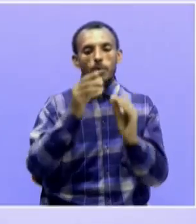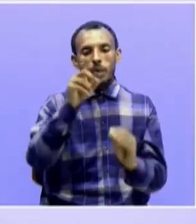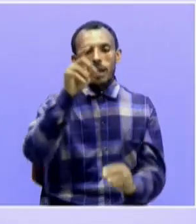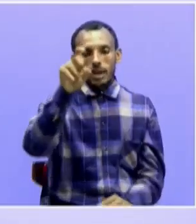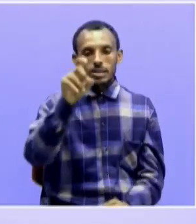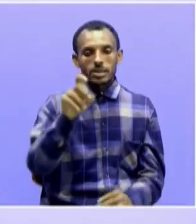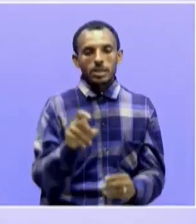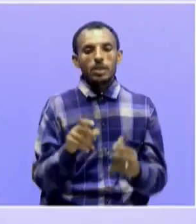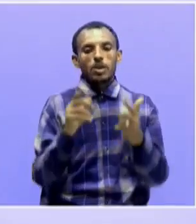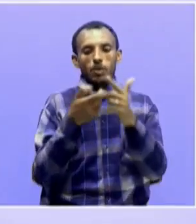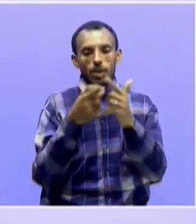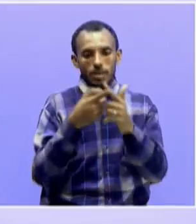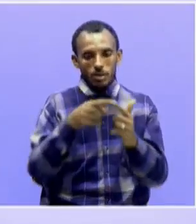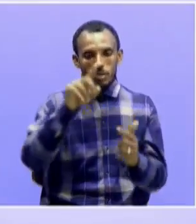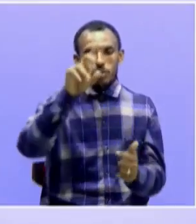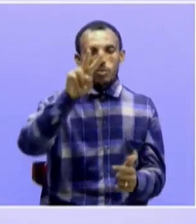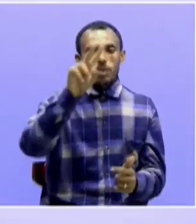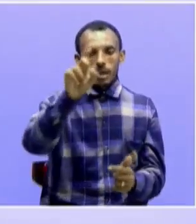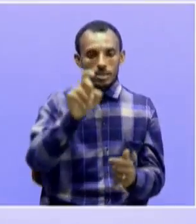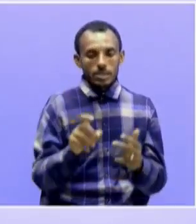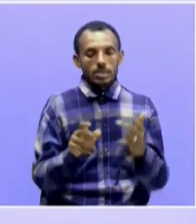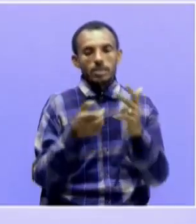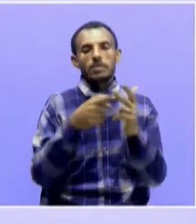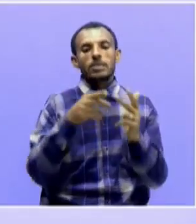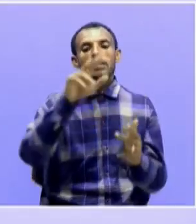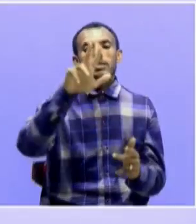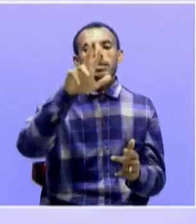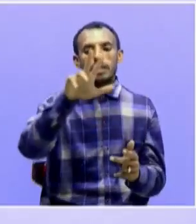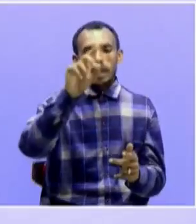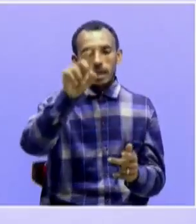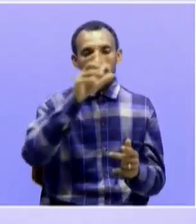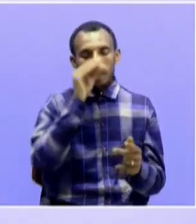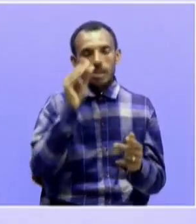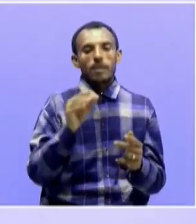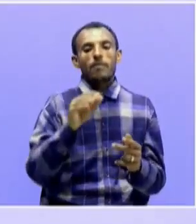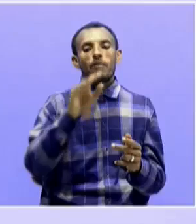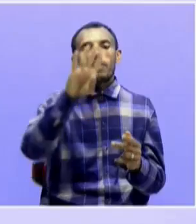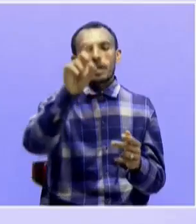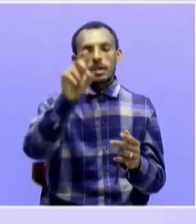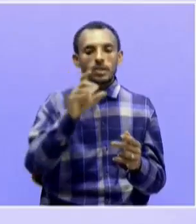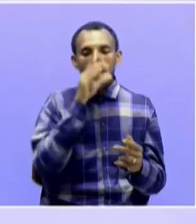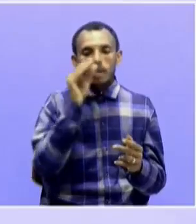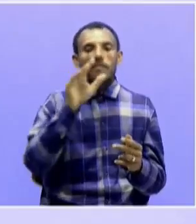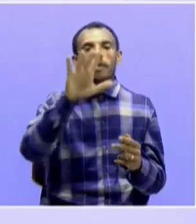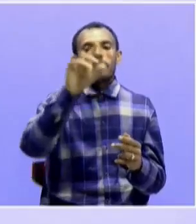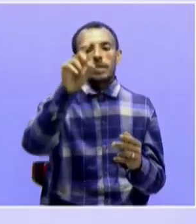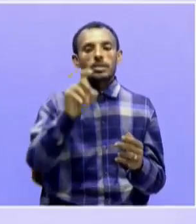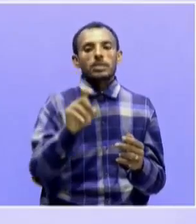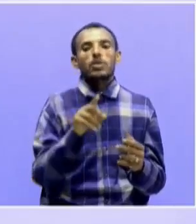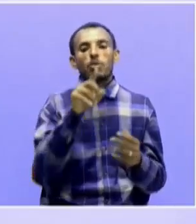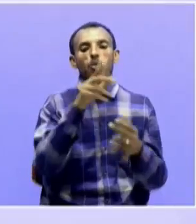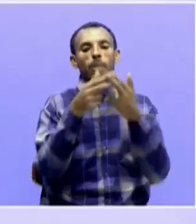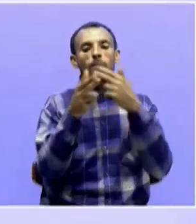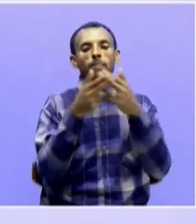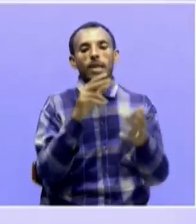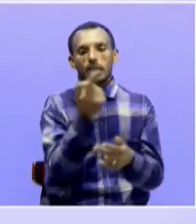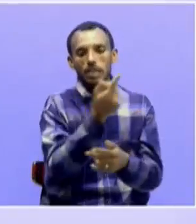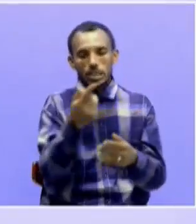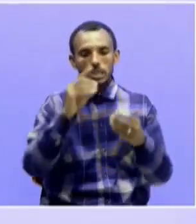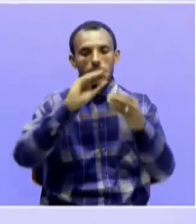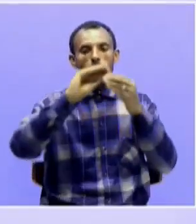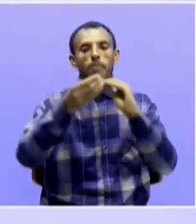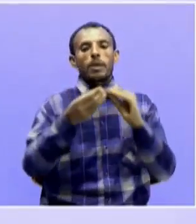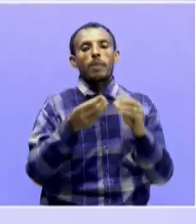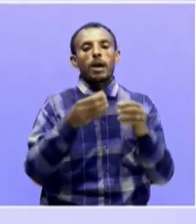second number to be 2x, 3x, 4x, 5x. We can multiply each of these numbers by